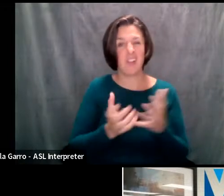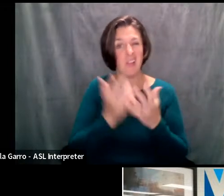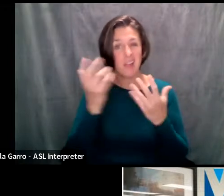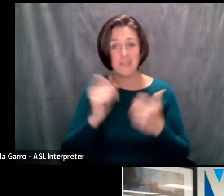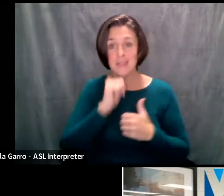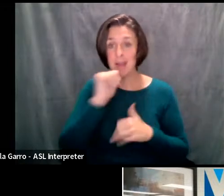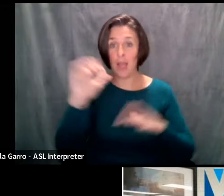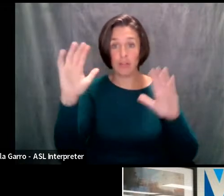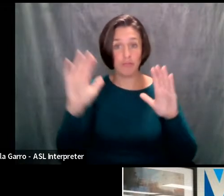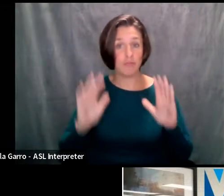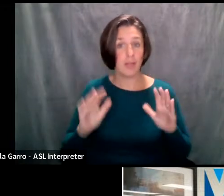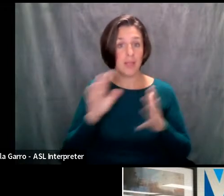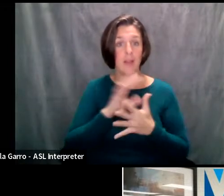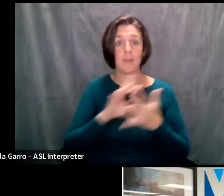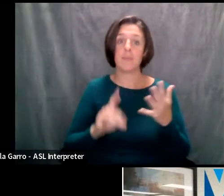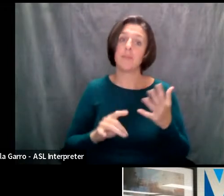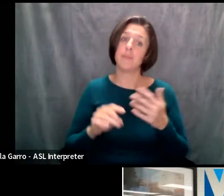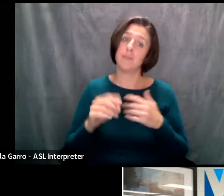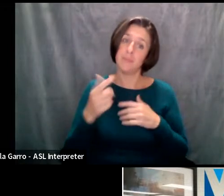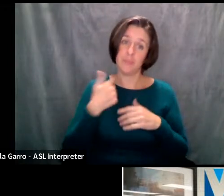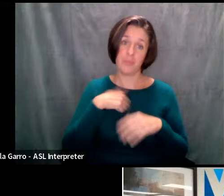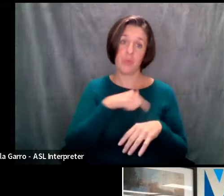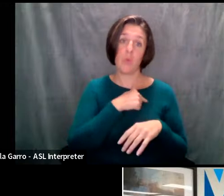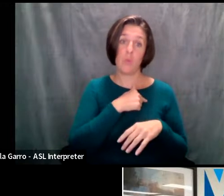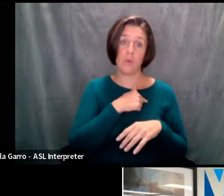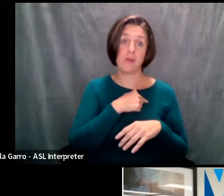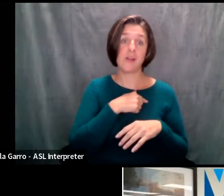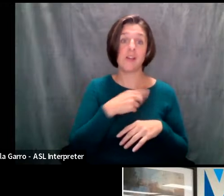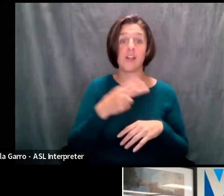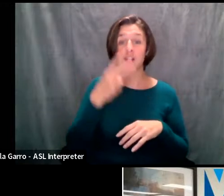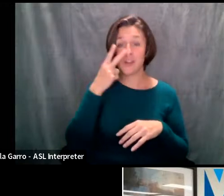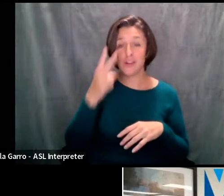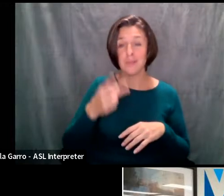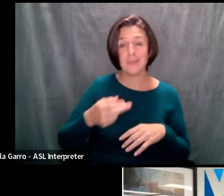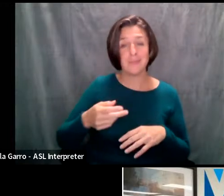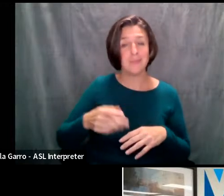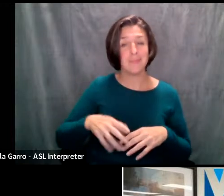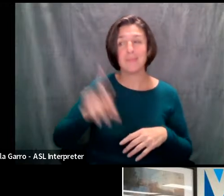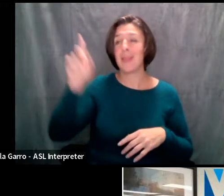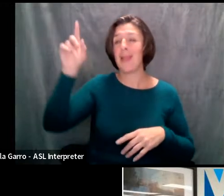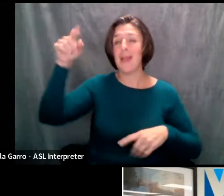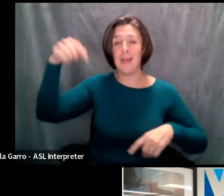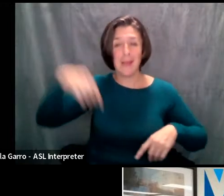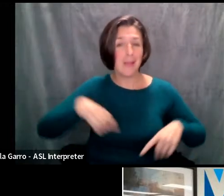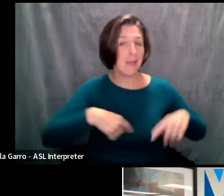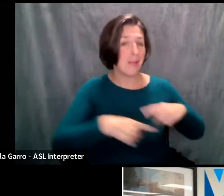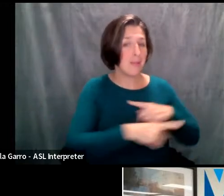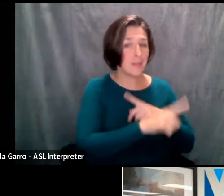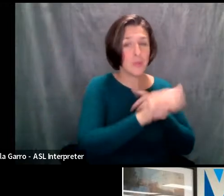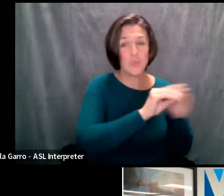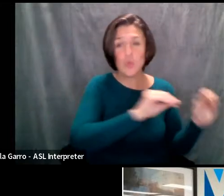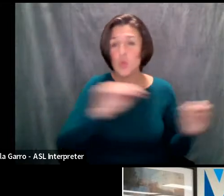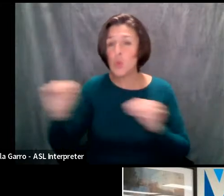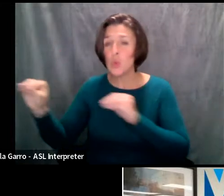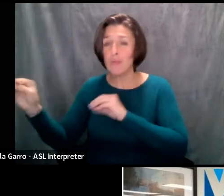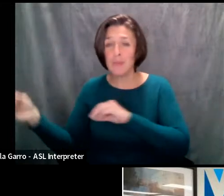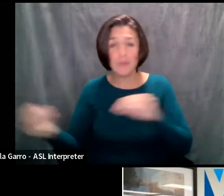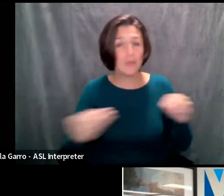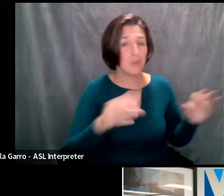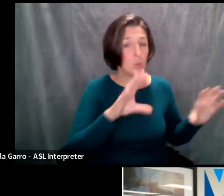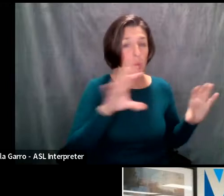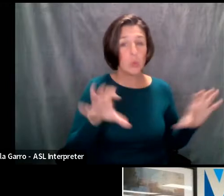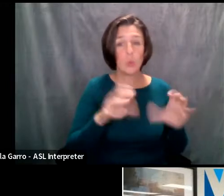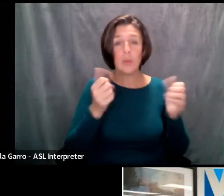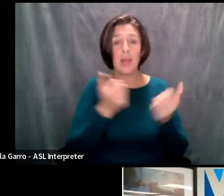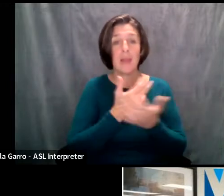options. And, you know, we looked high and low, move anything, do anything. And, you